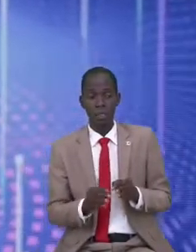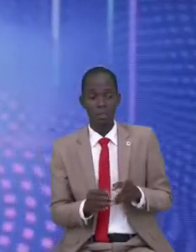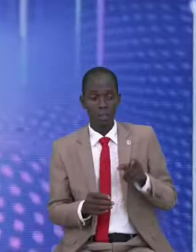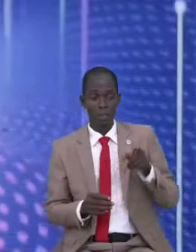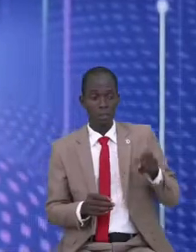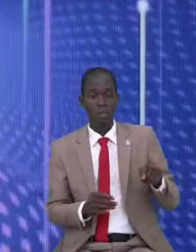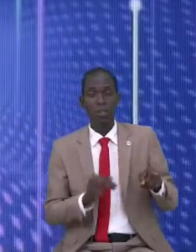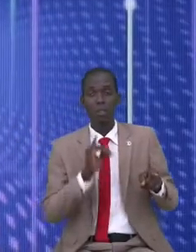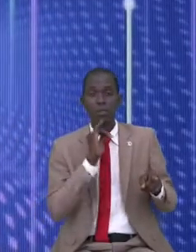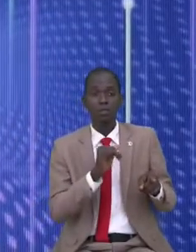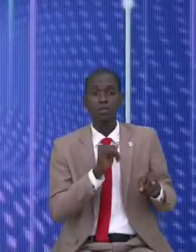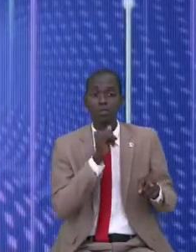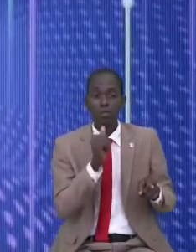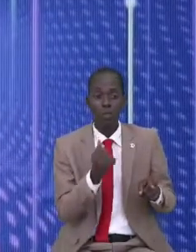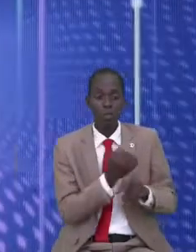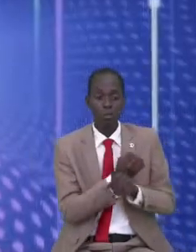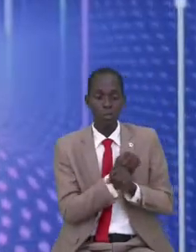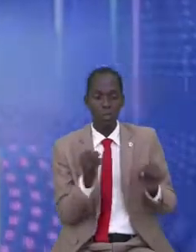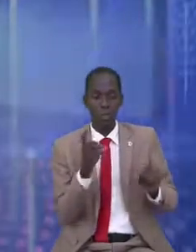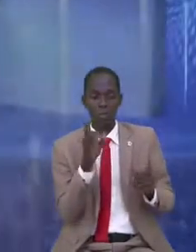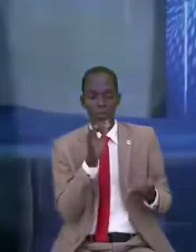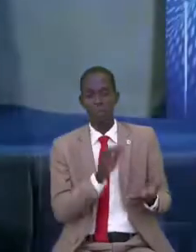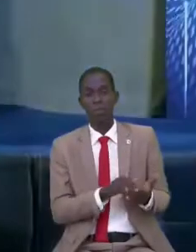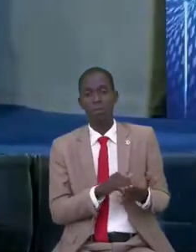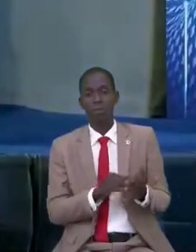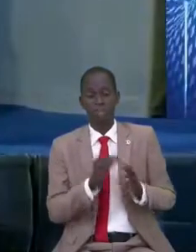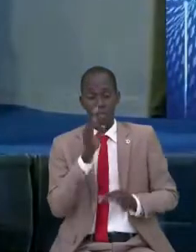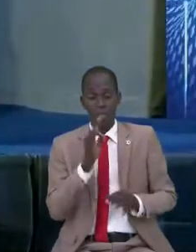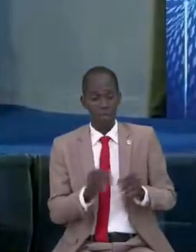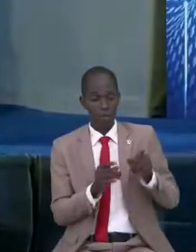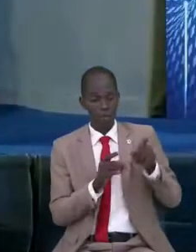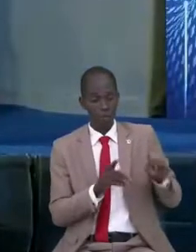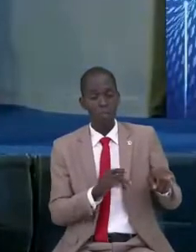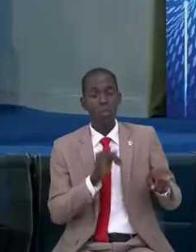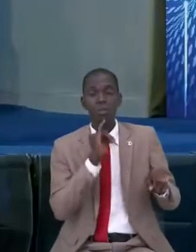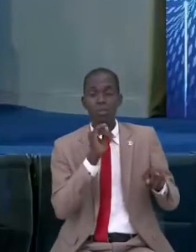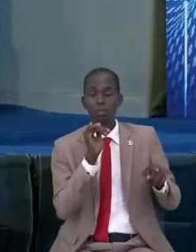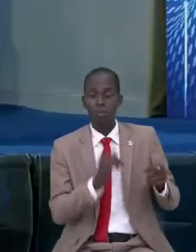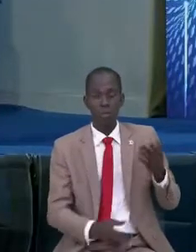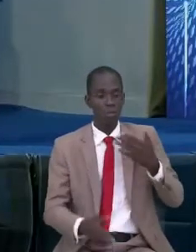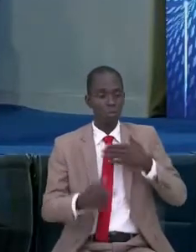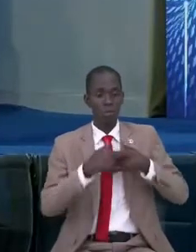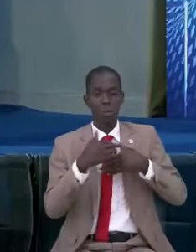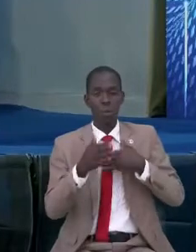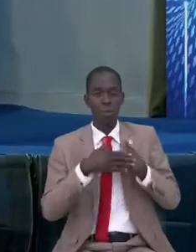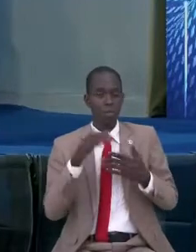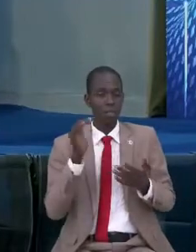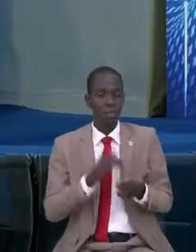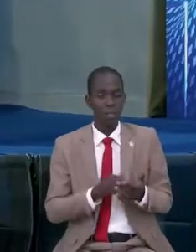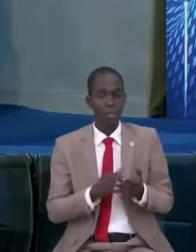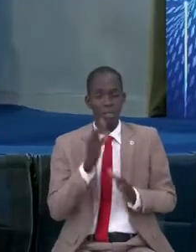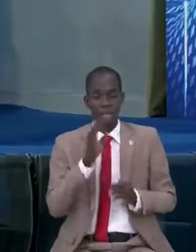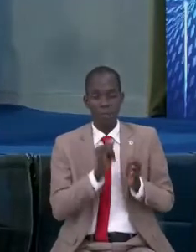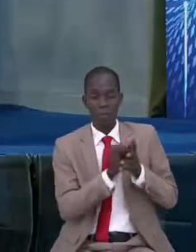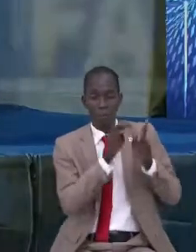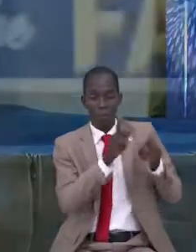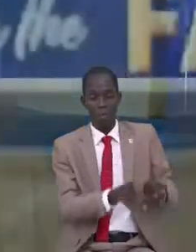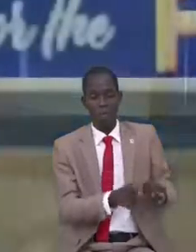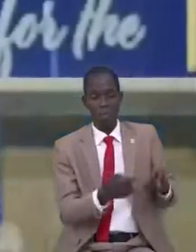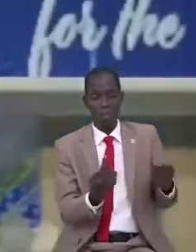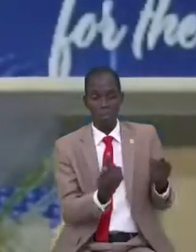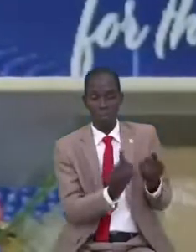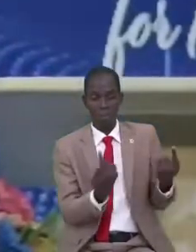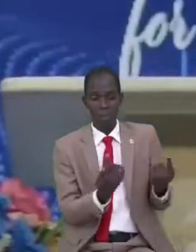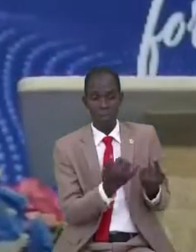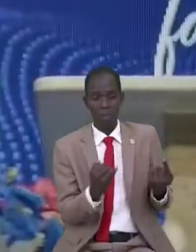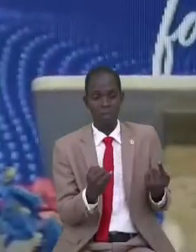converted again, if he is not restored again, if he remains